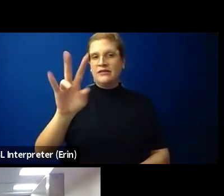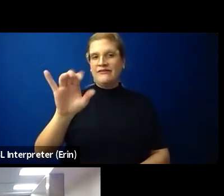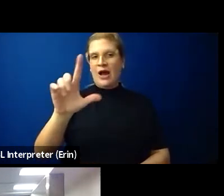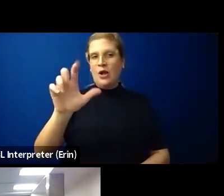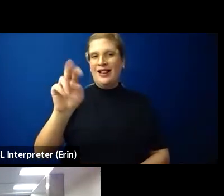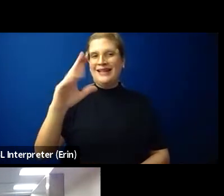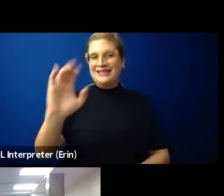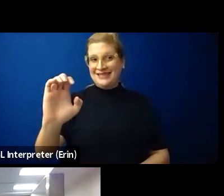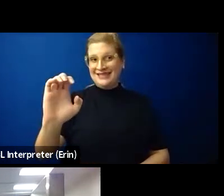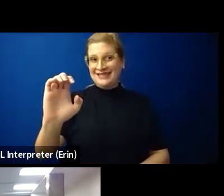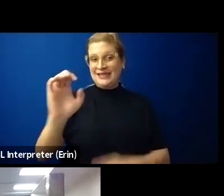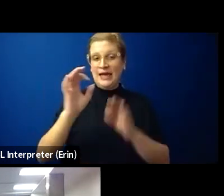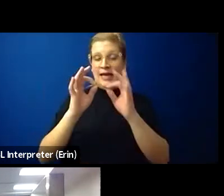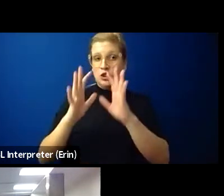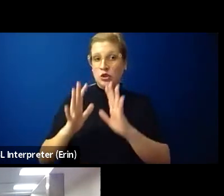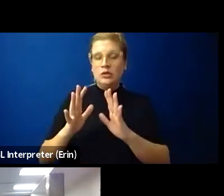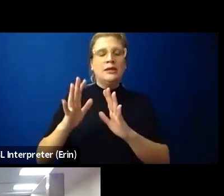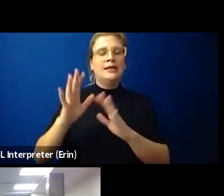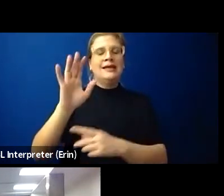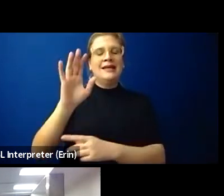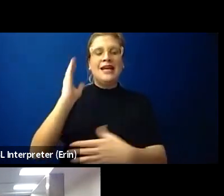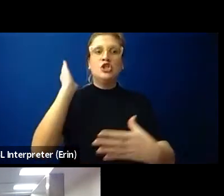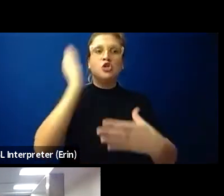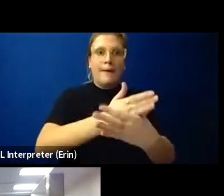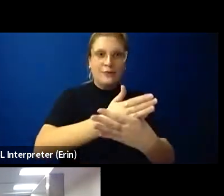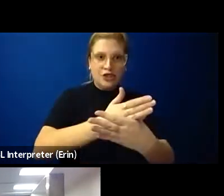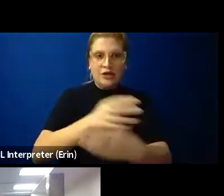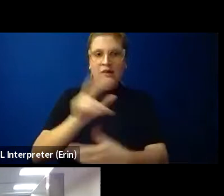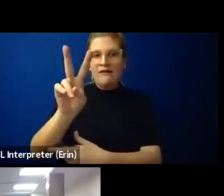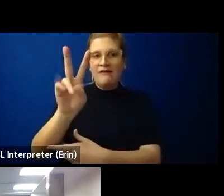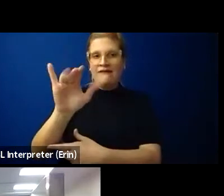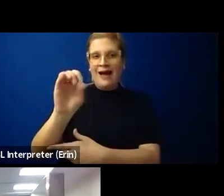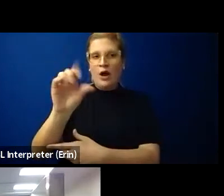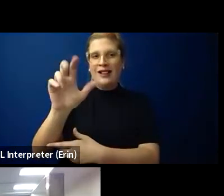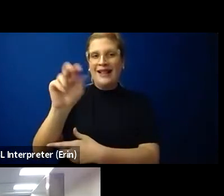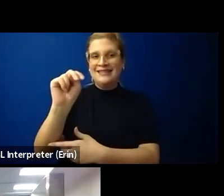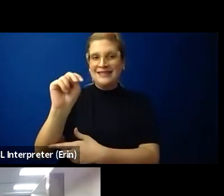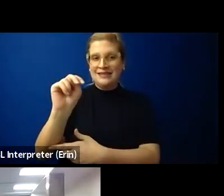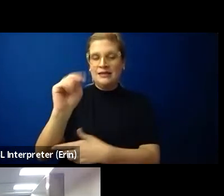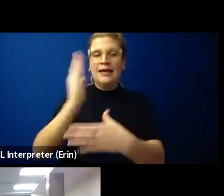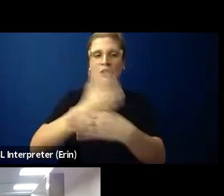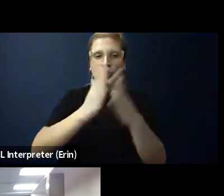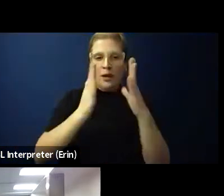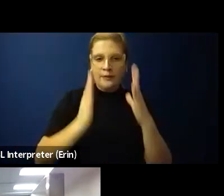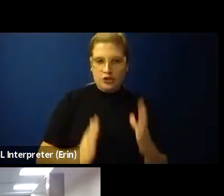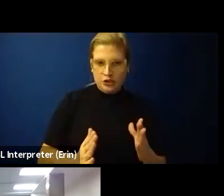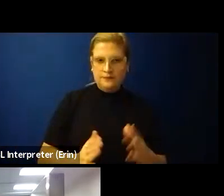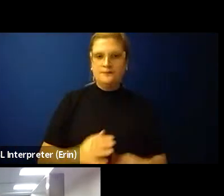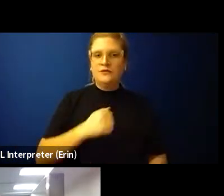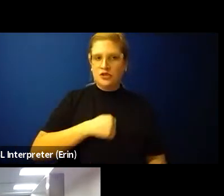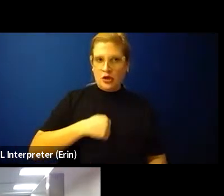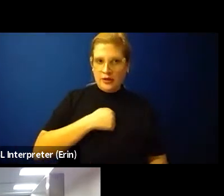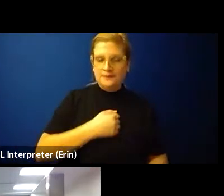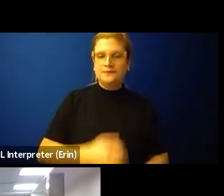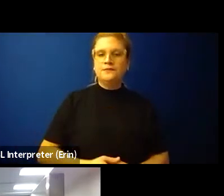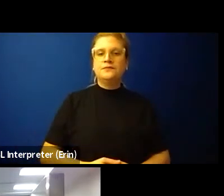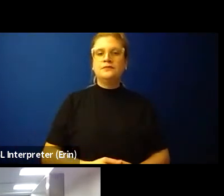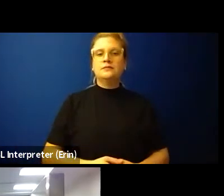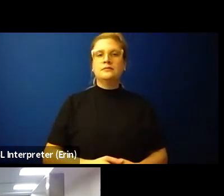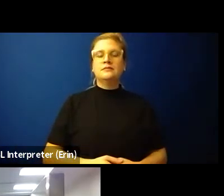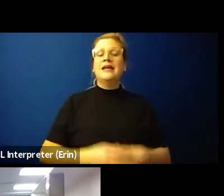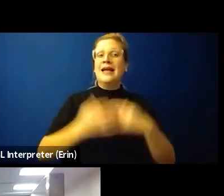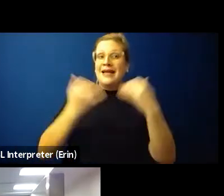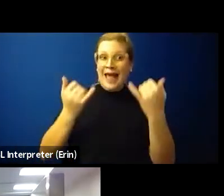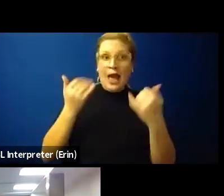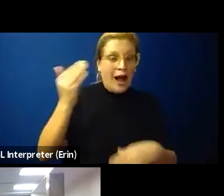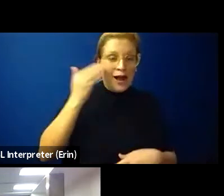commissioners for the 2021 commission. All right, so now we just have which I know is not going to be tabled, the Protest